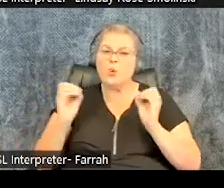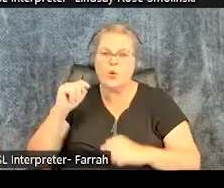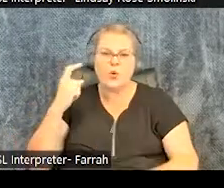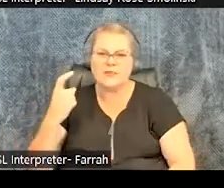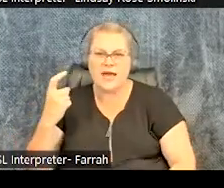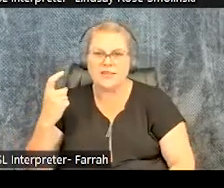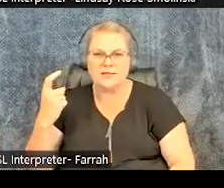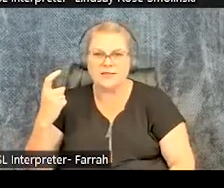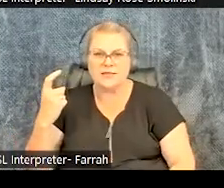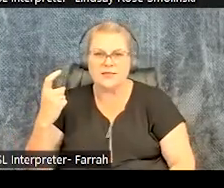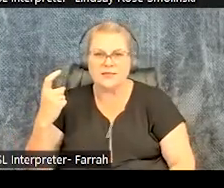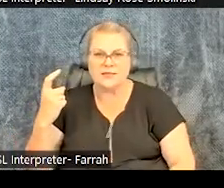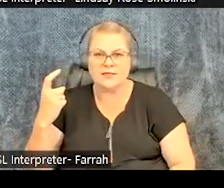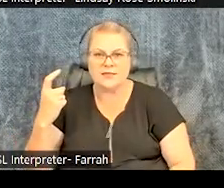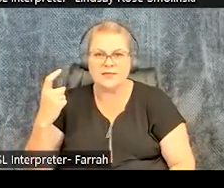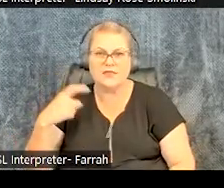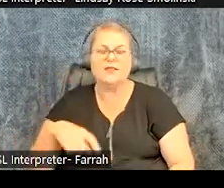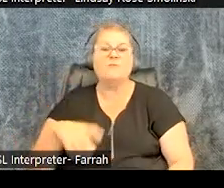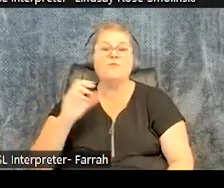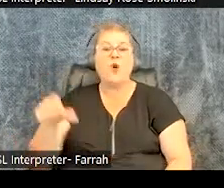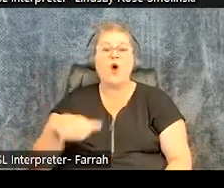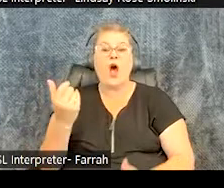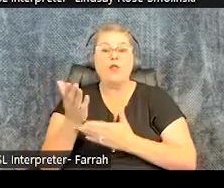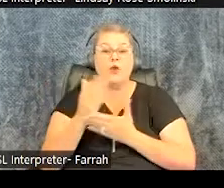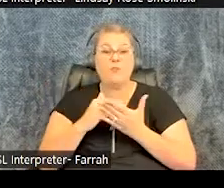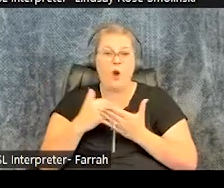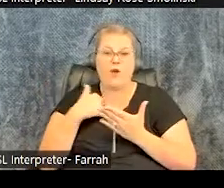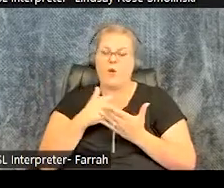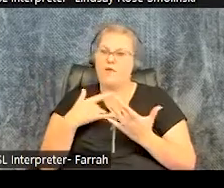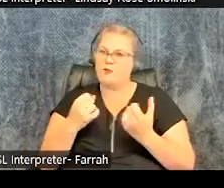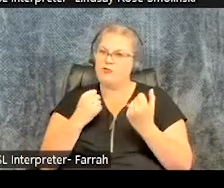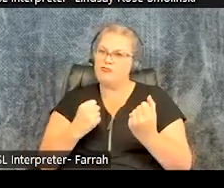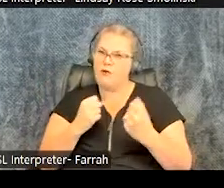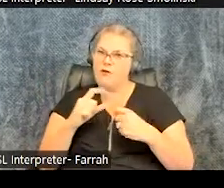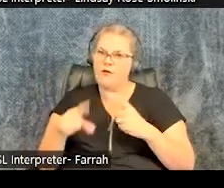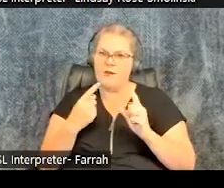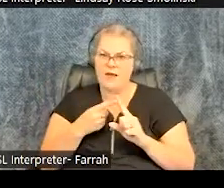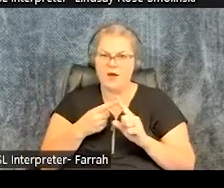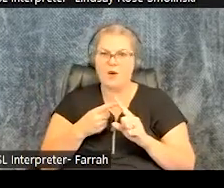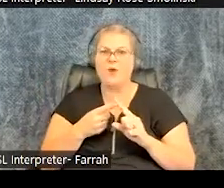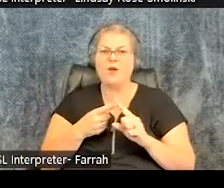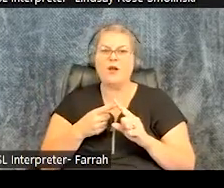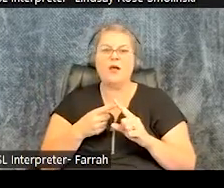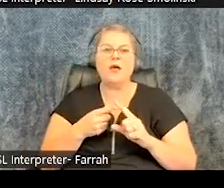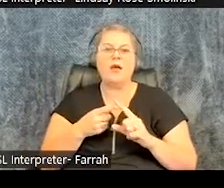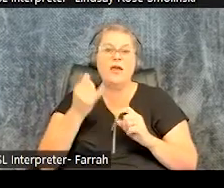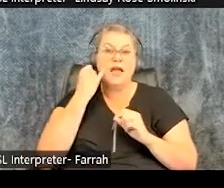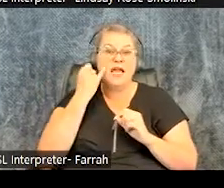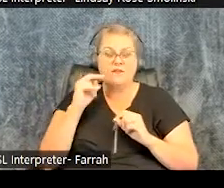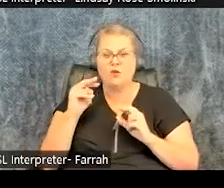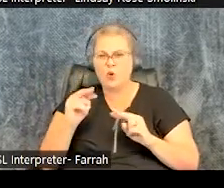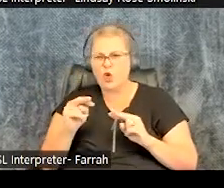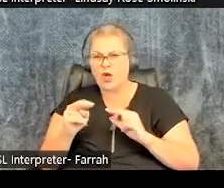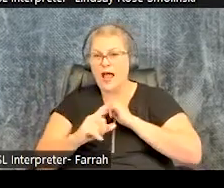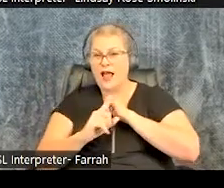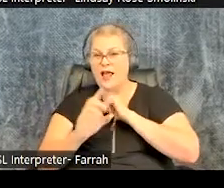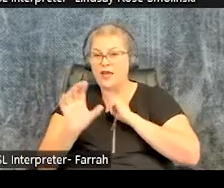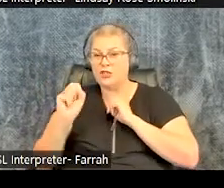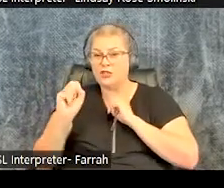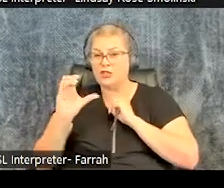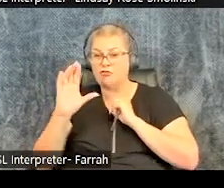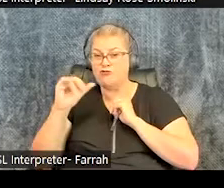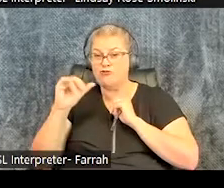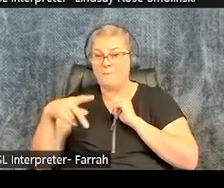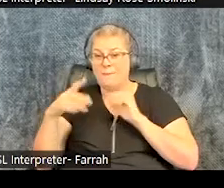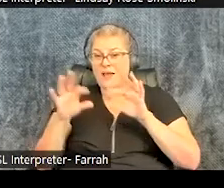So the other piece that we feel really strongly about at Conscious Container is that if you look at the scrap value of glass